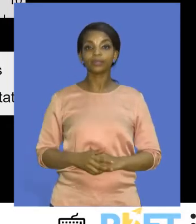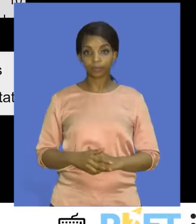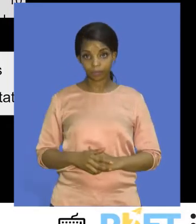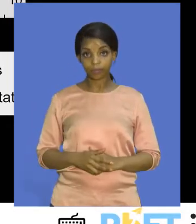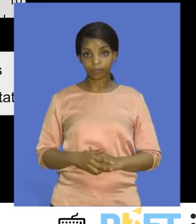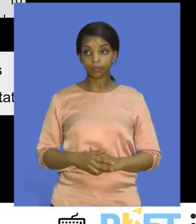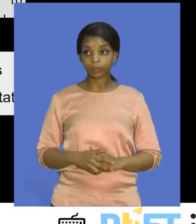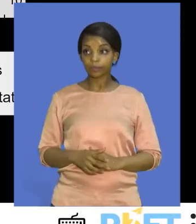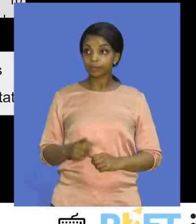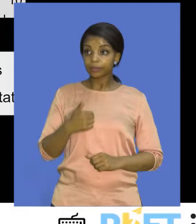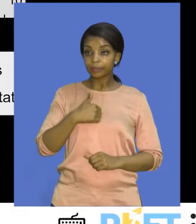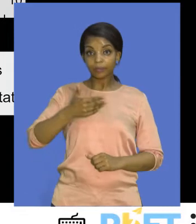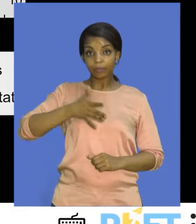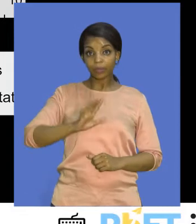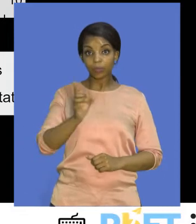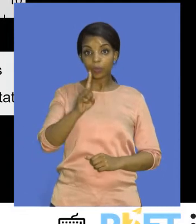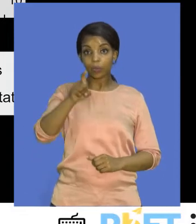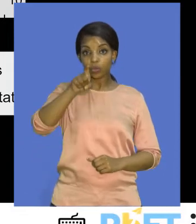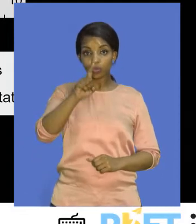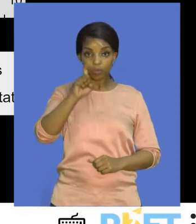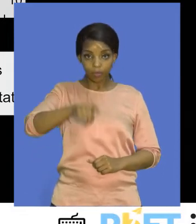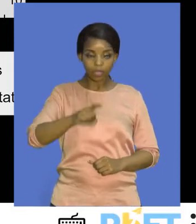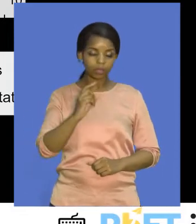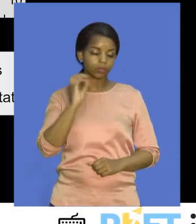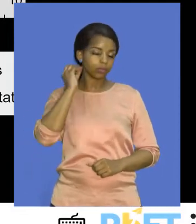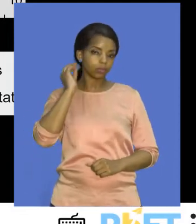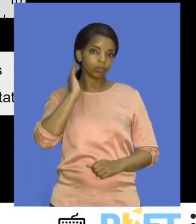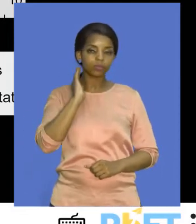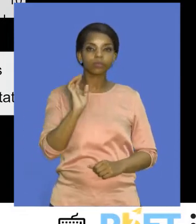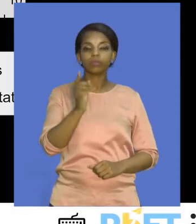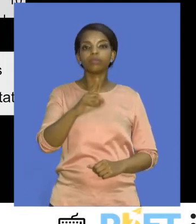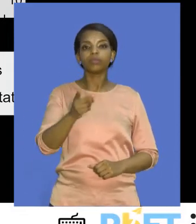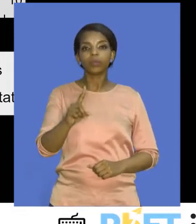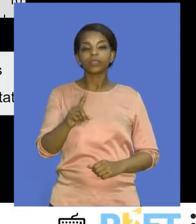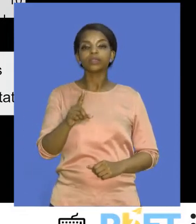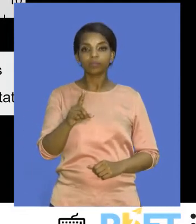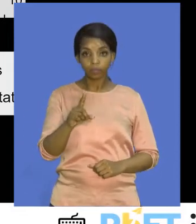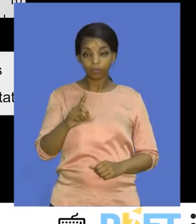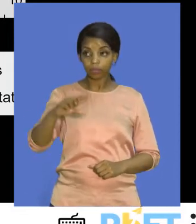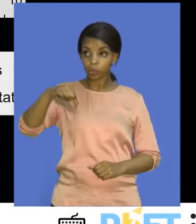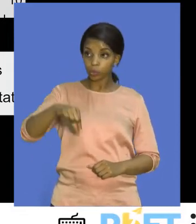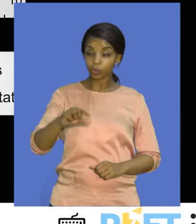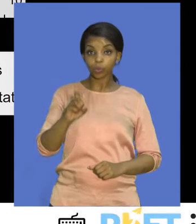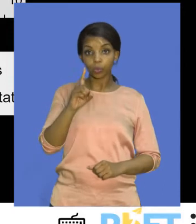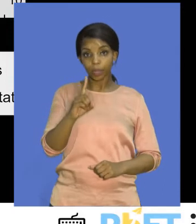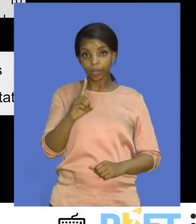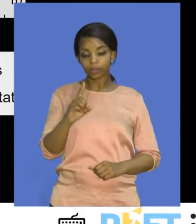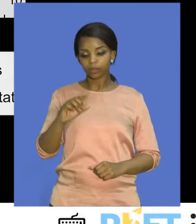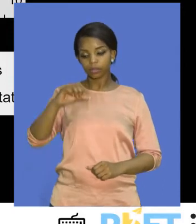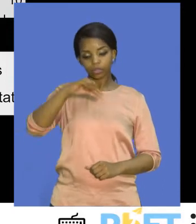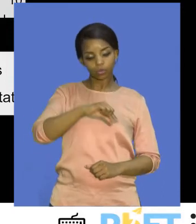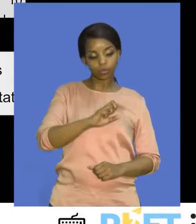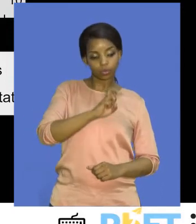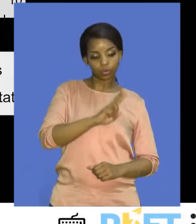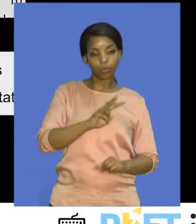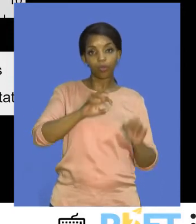what you also need to realize is that the force exerted on Q1 by Q2 is equal in magnitude to the force